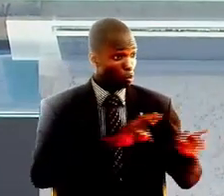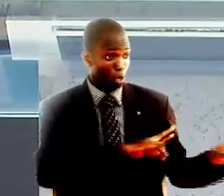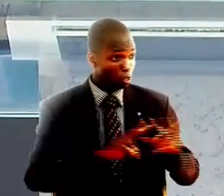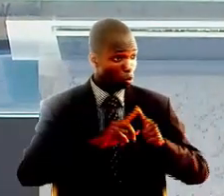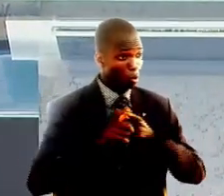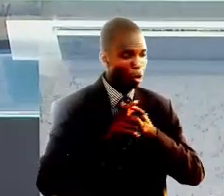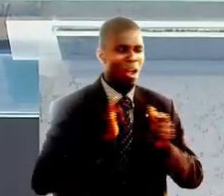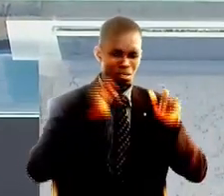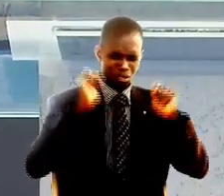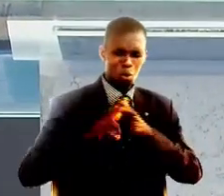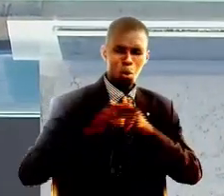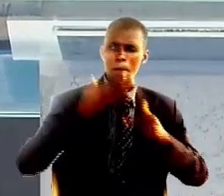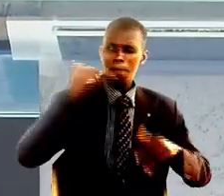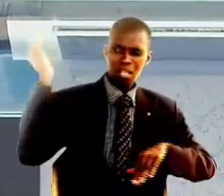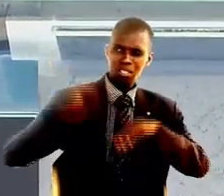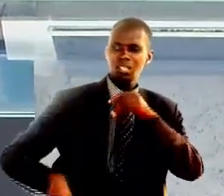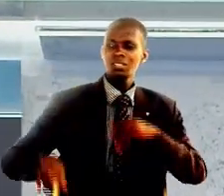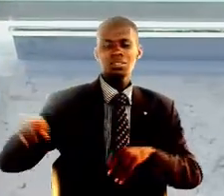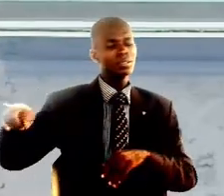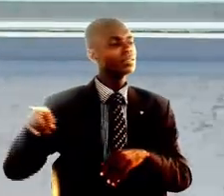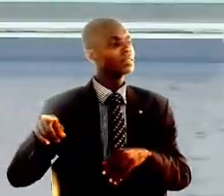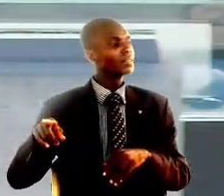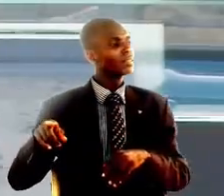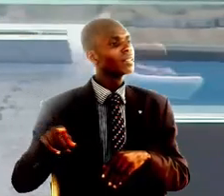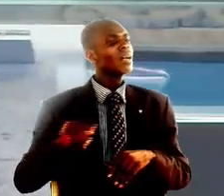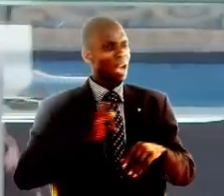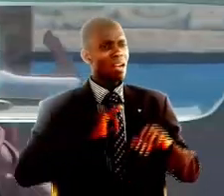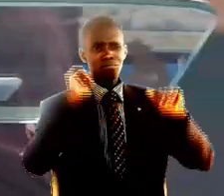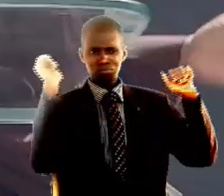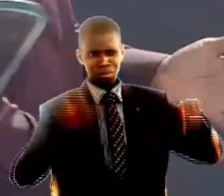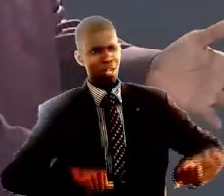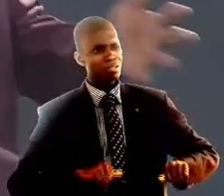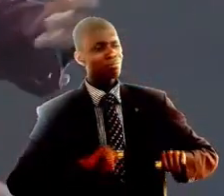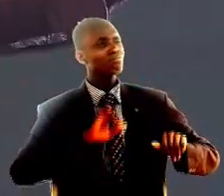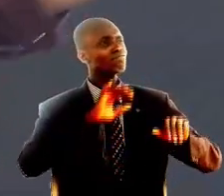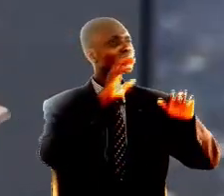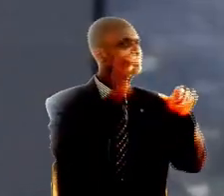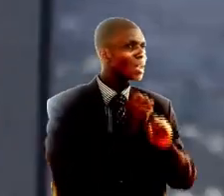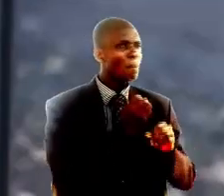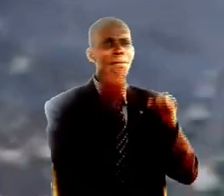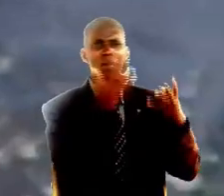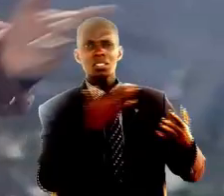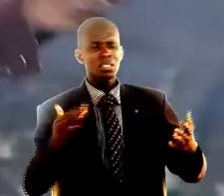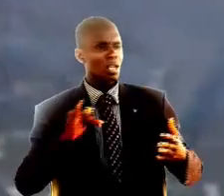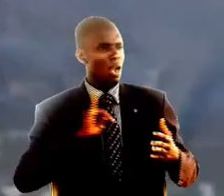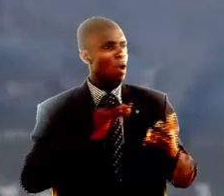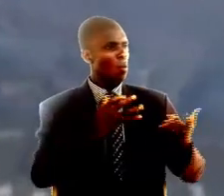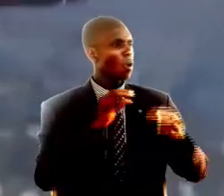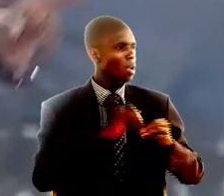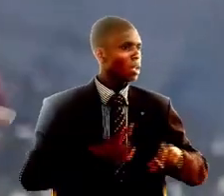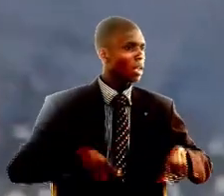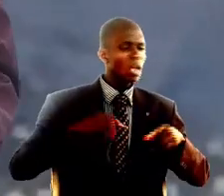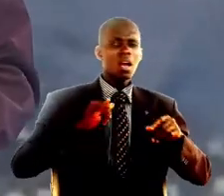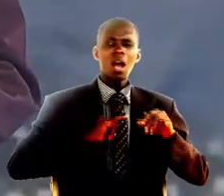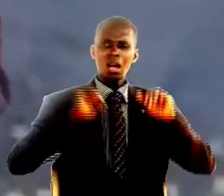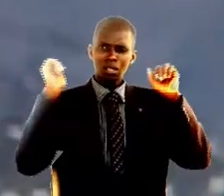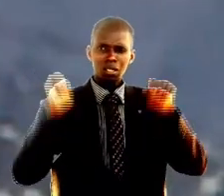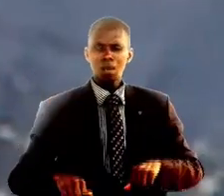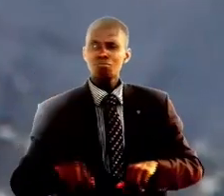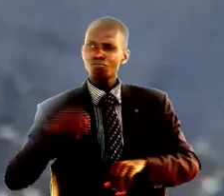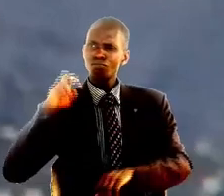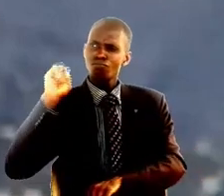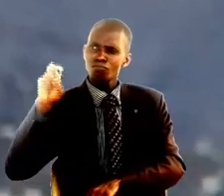run faster than that person. I can get all the things I want to get in life. I can knock at every